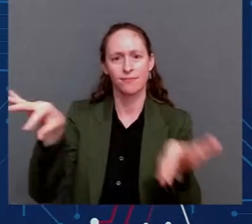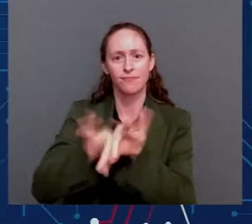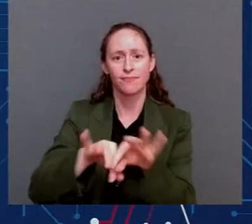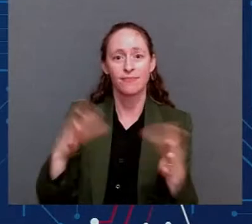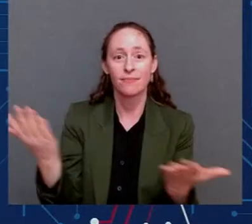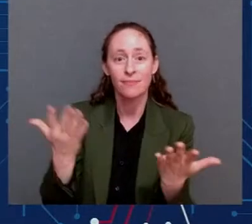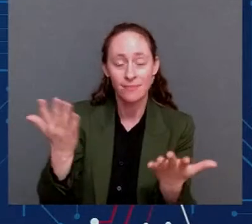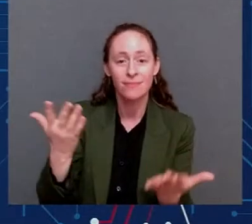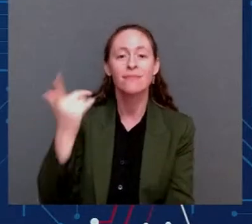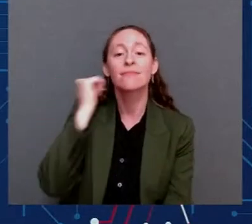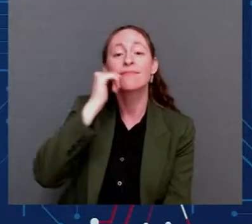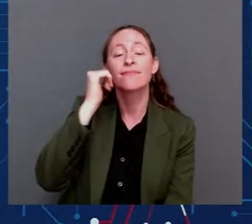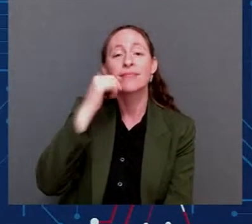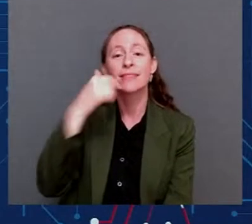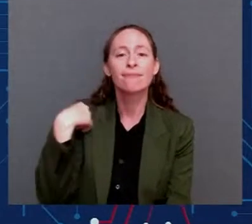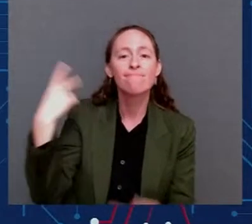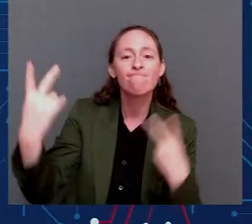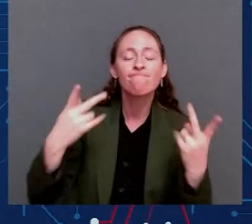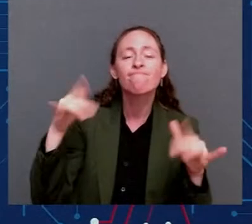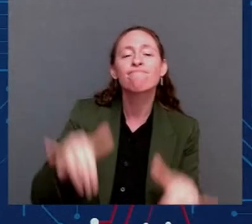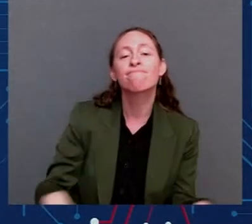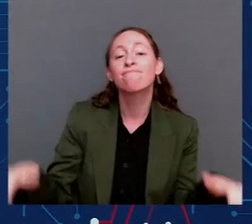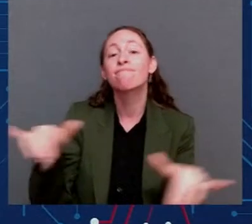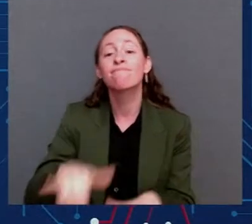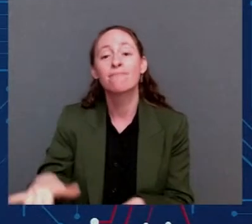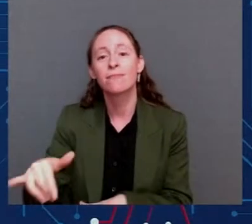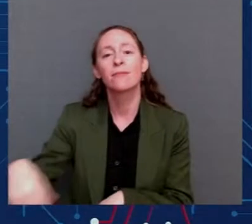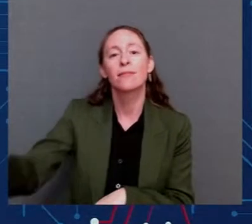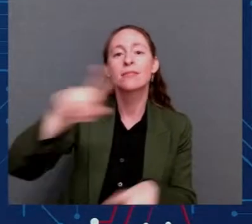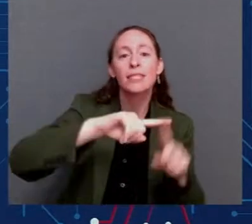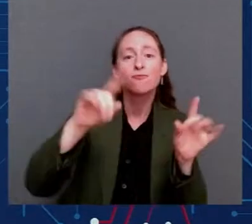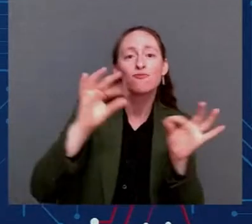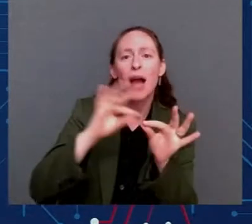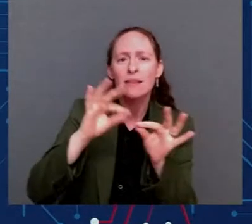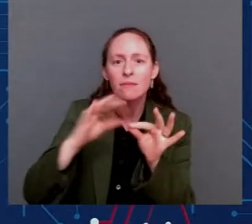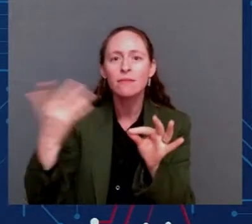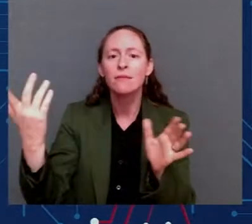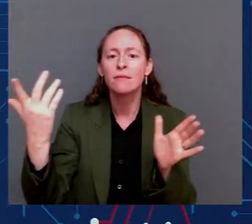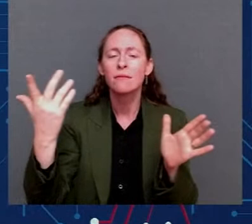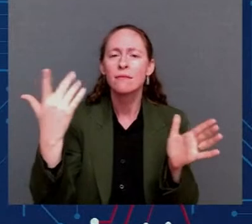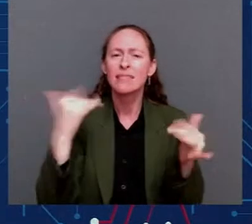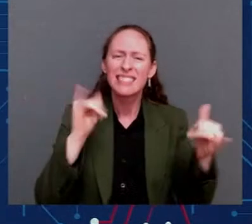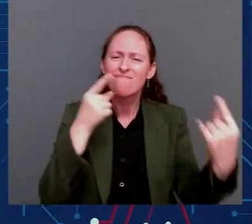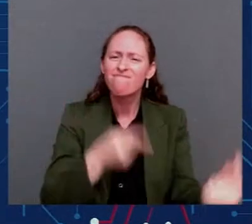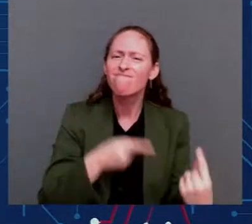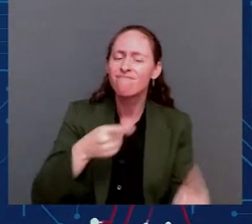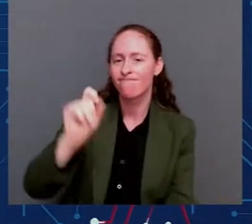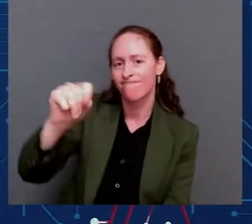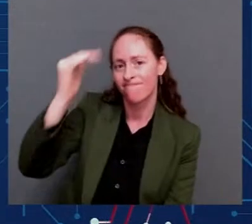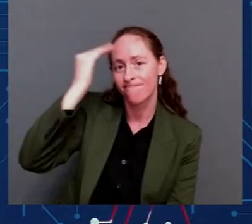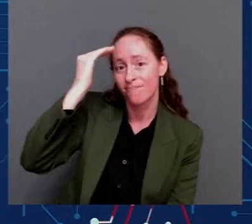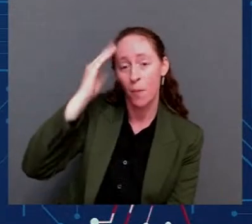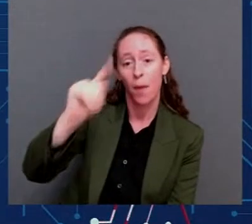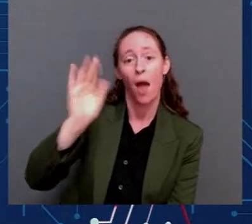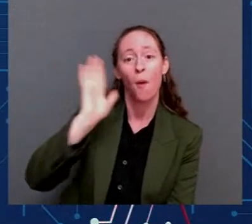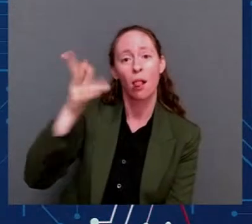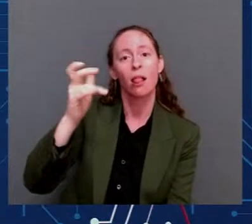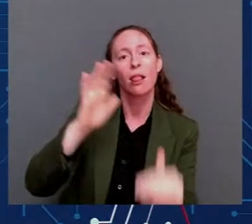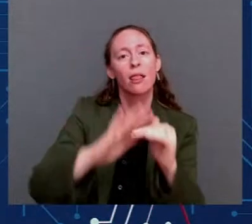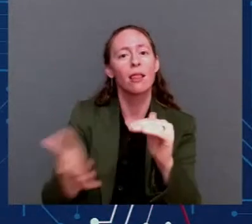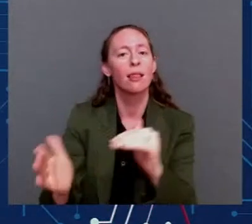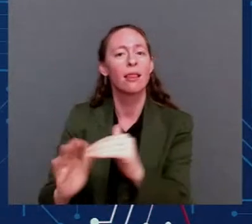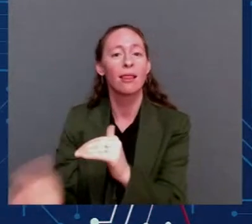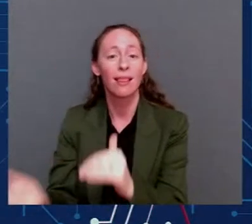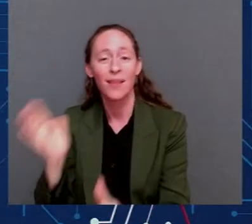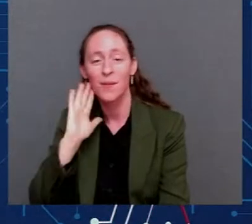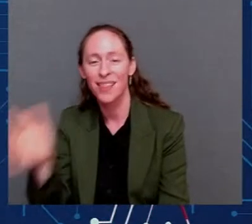chain challenges that we're facing right now. This will have an impact. Relieving this chip shortage will have an impact on